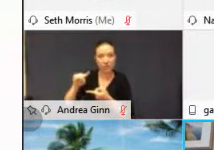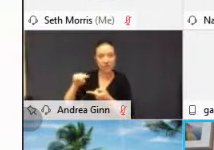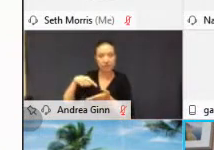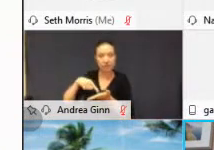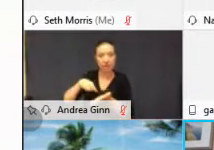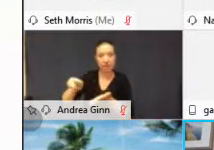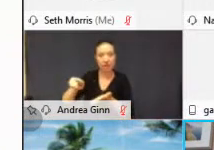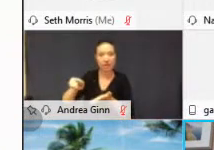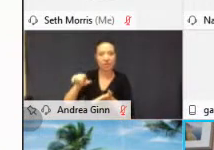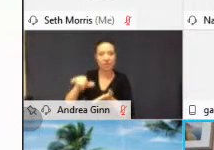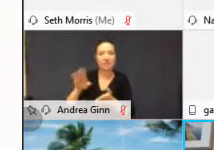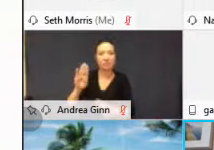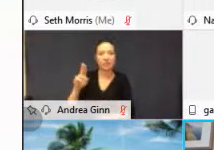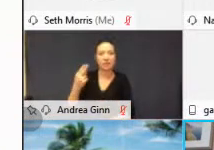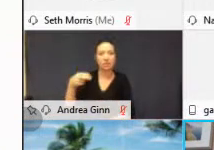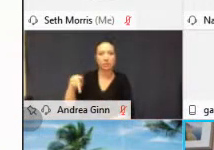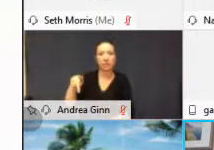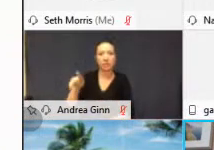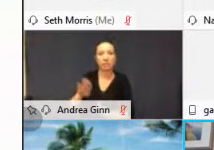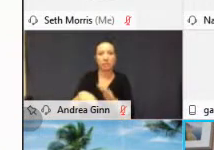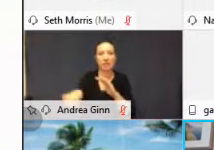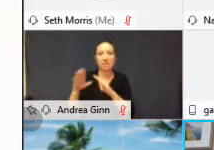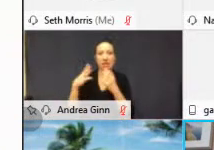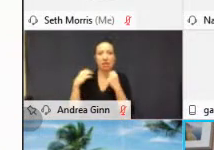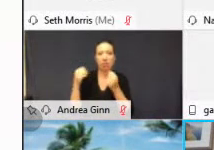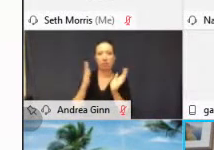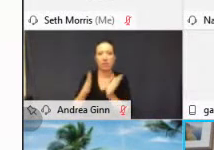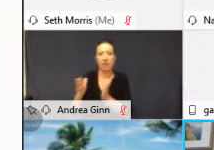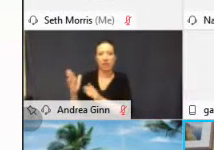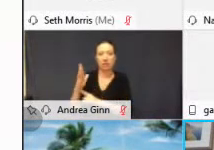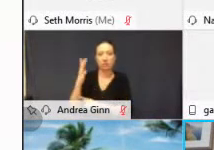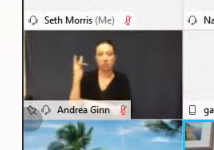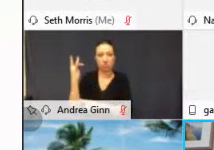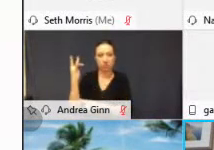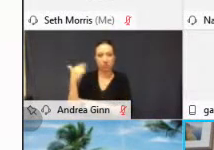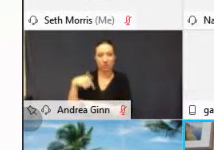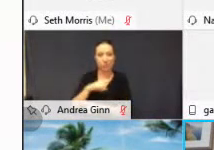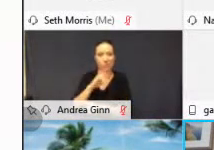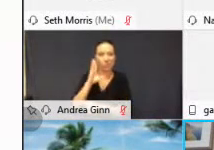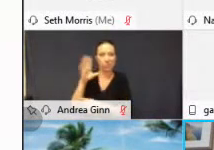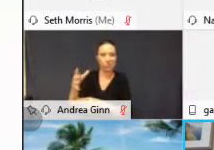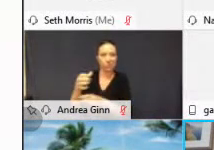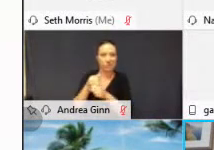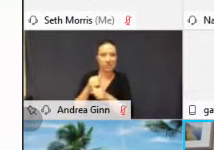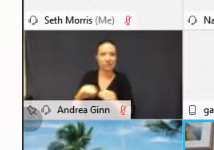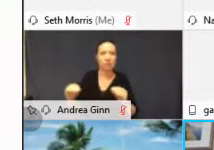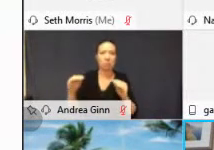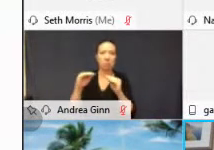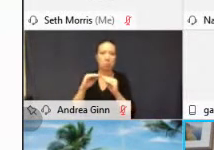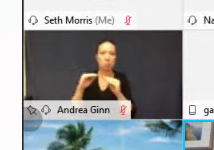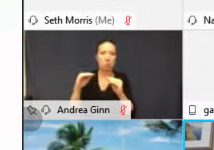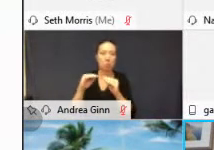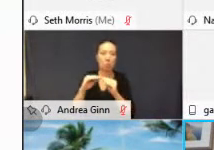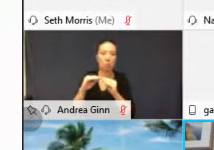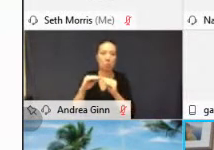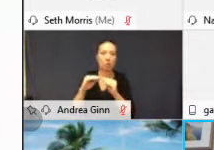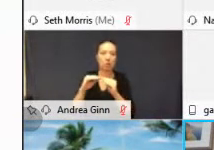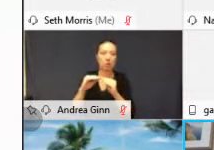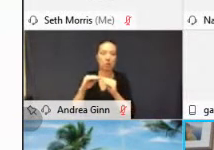plan, which, as Urban Institute mentioned, is because we would receive more of like a block grant